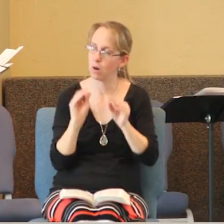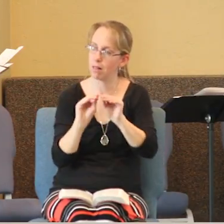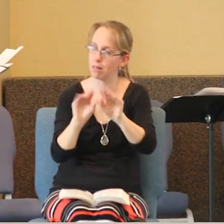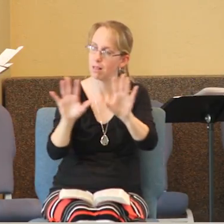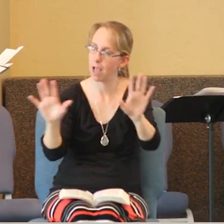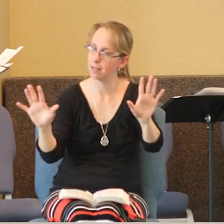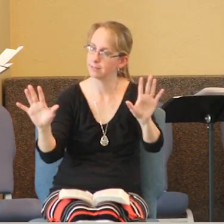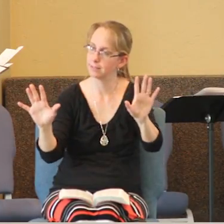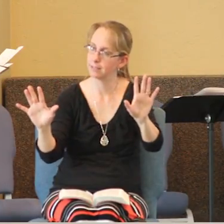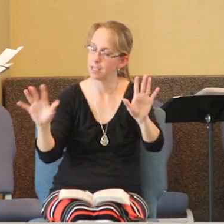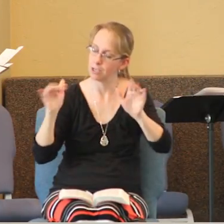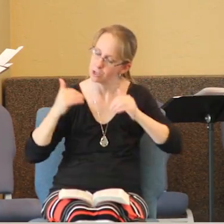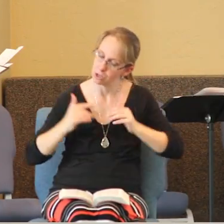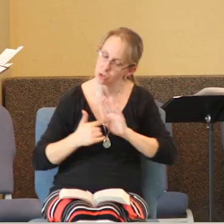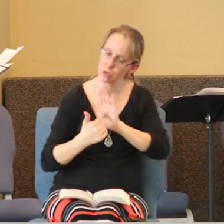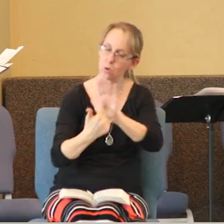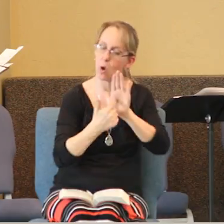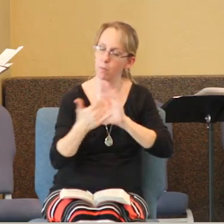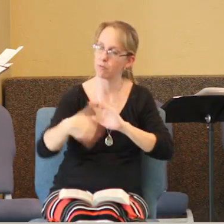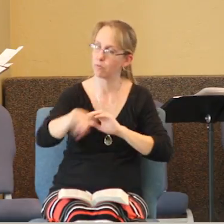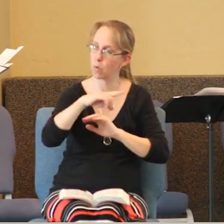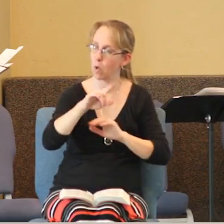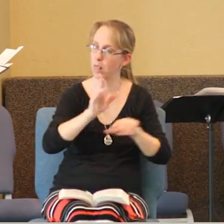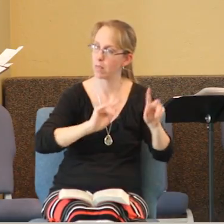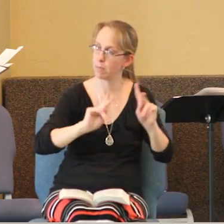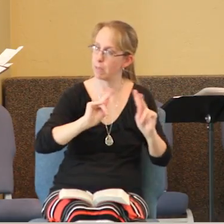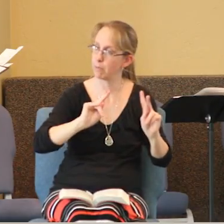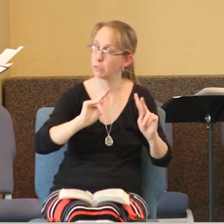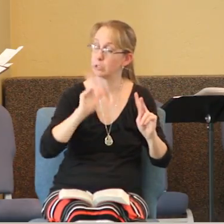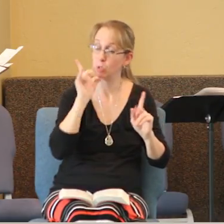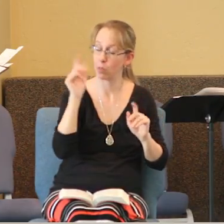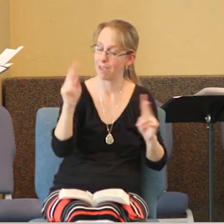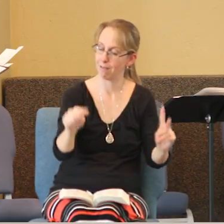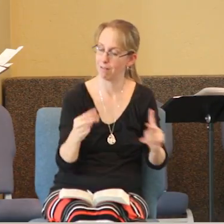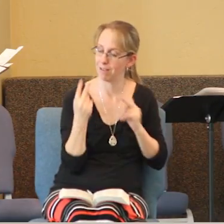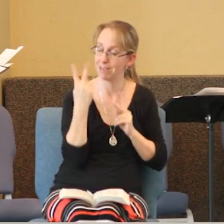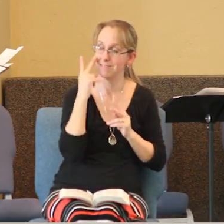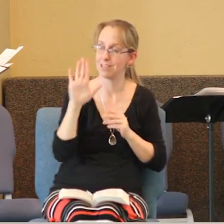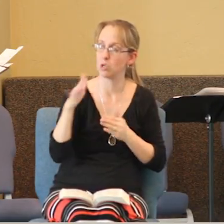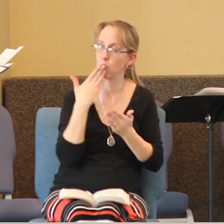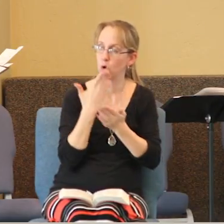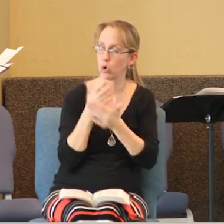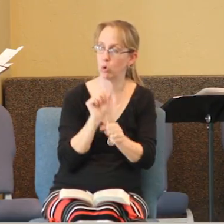shine before men in such a way that they may see your good works.